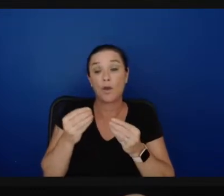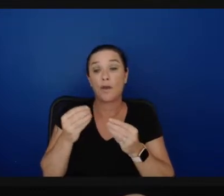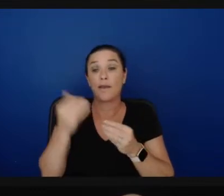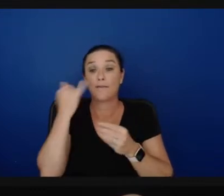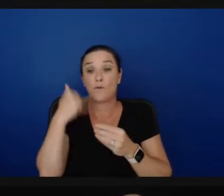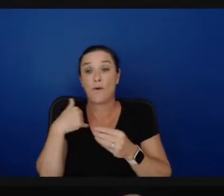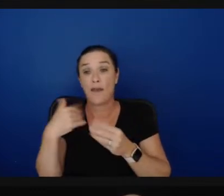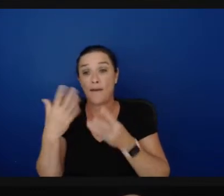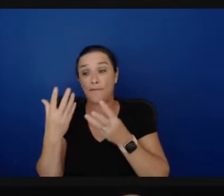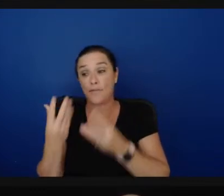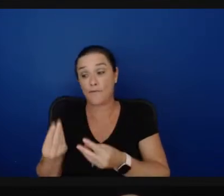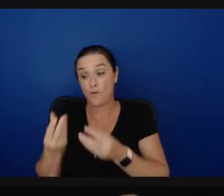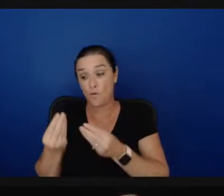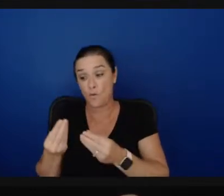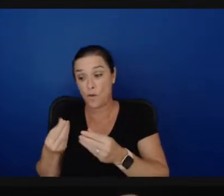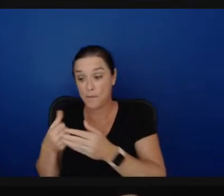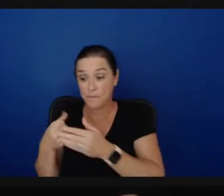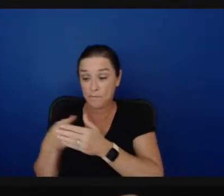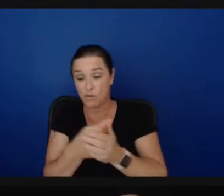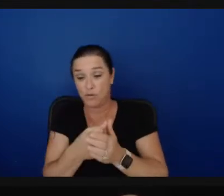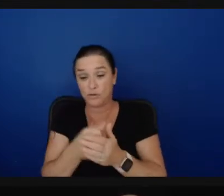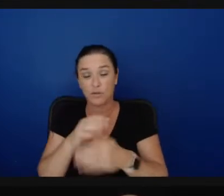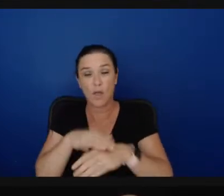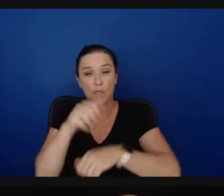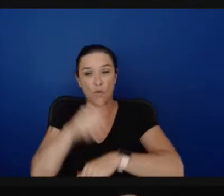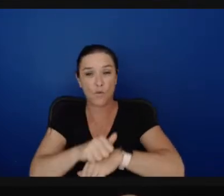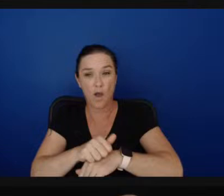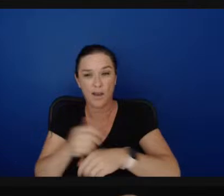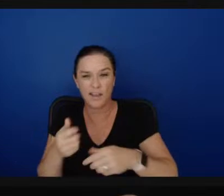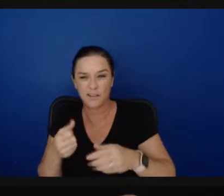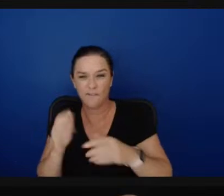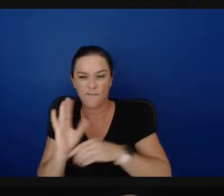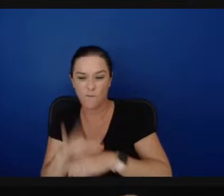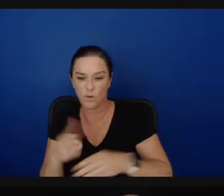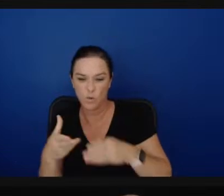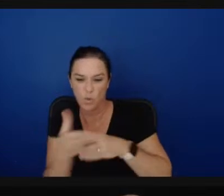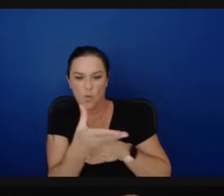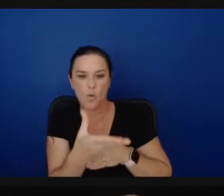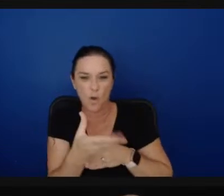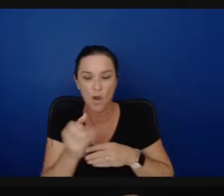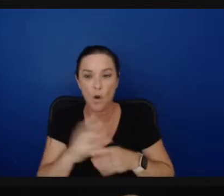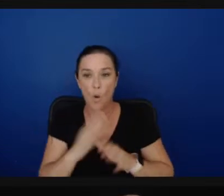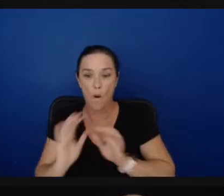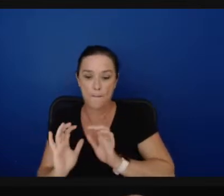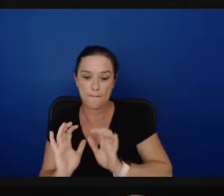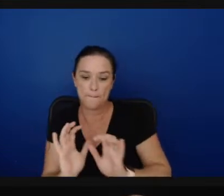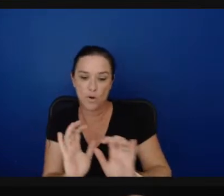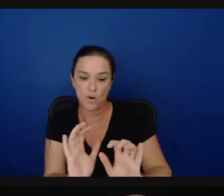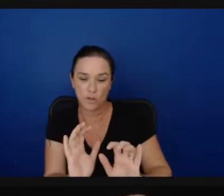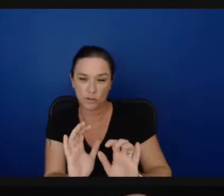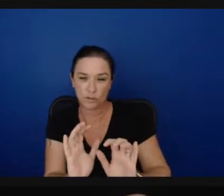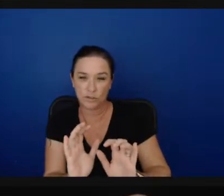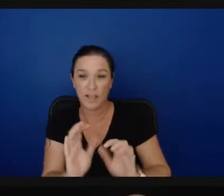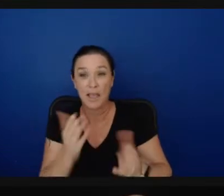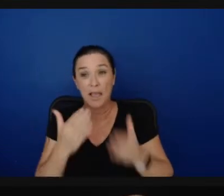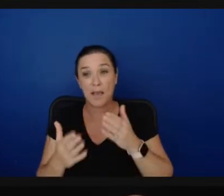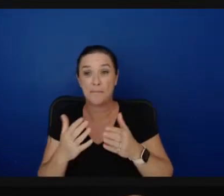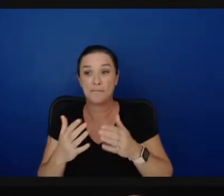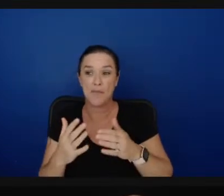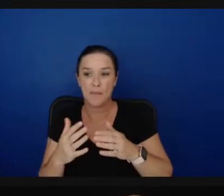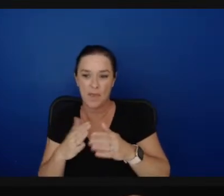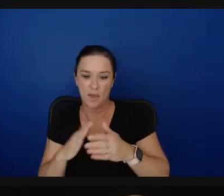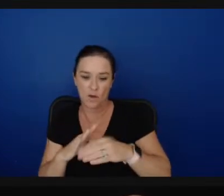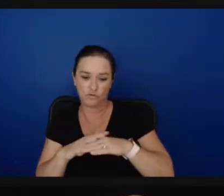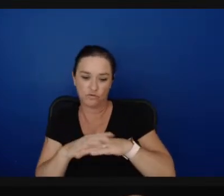and either forcing its way through to break it, or potentially pushing a rock and causing it to move along a fault. And that fault